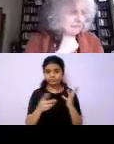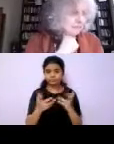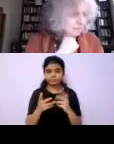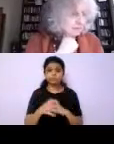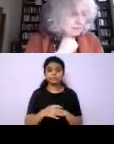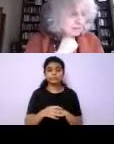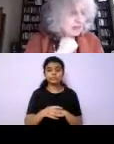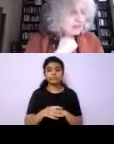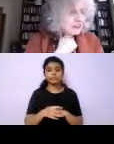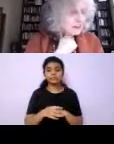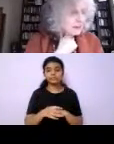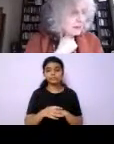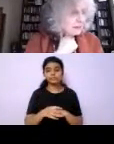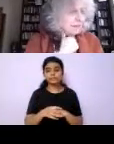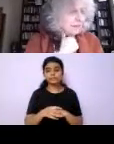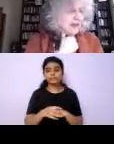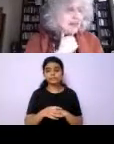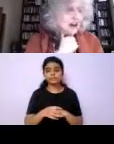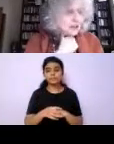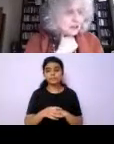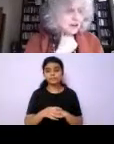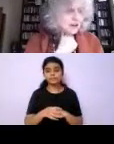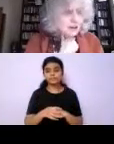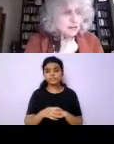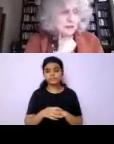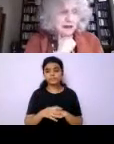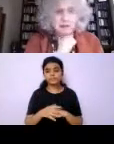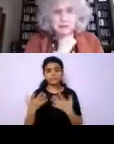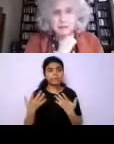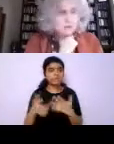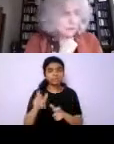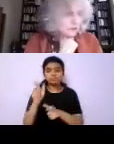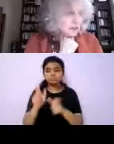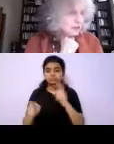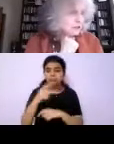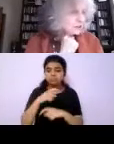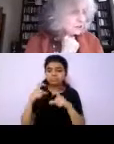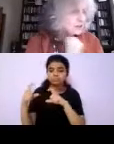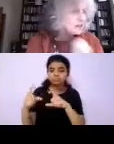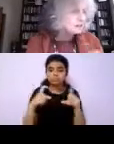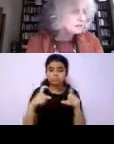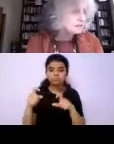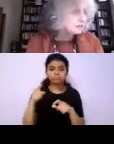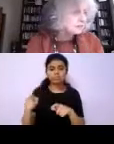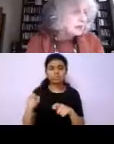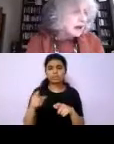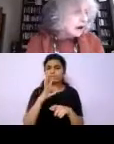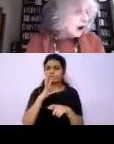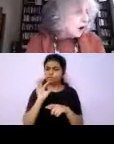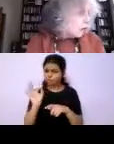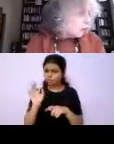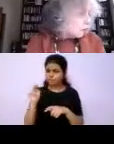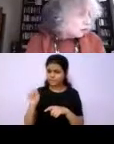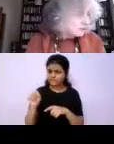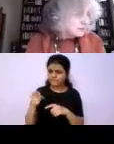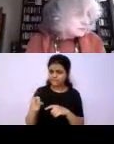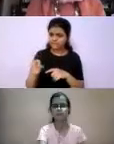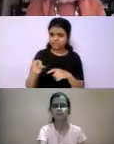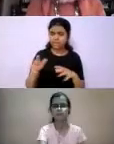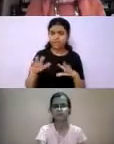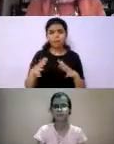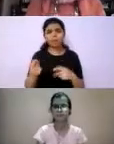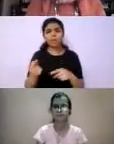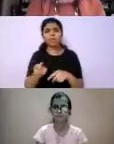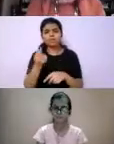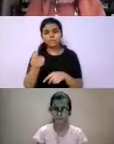tell if something the other cares about is truly an urgent need. Or